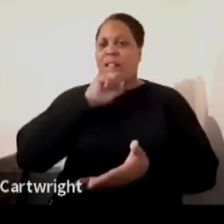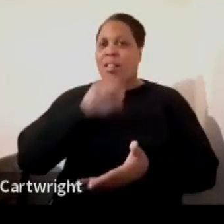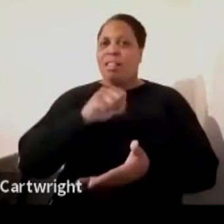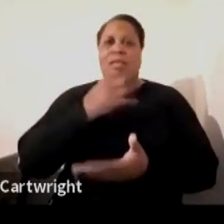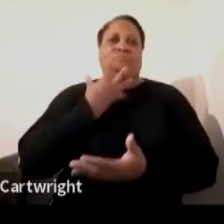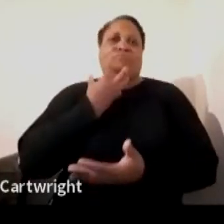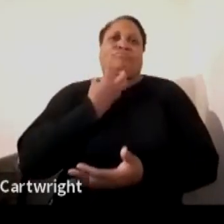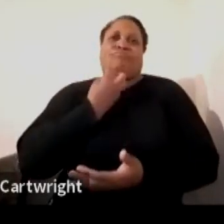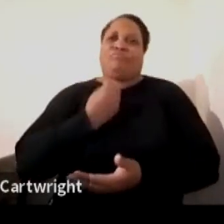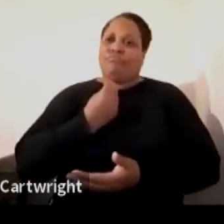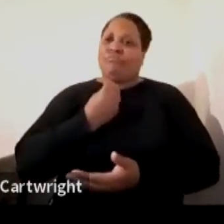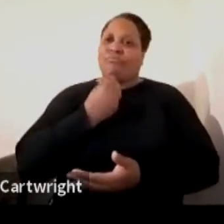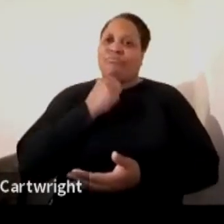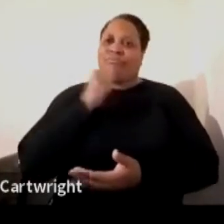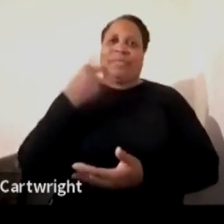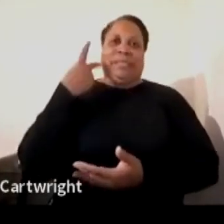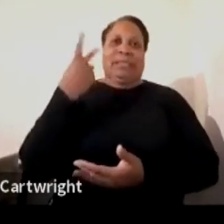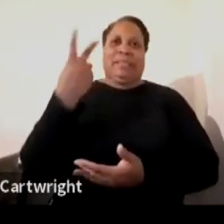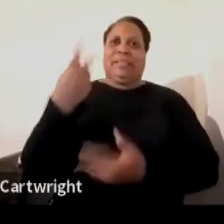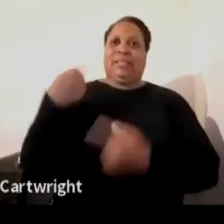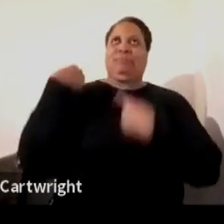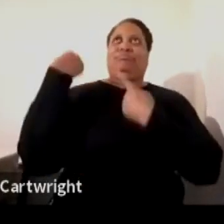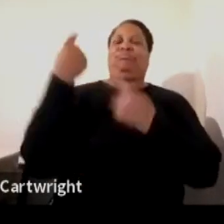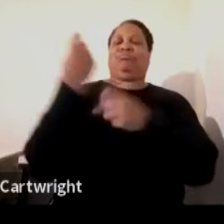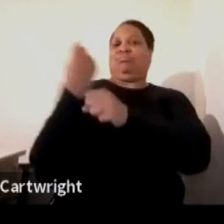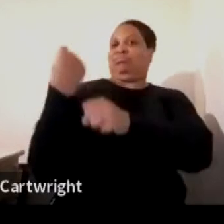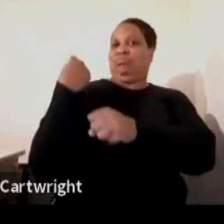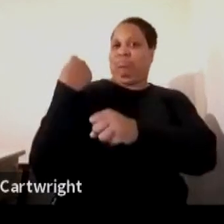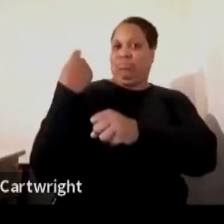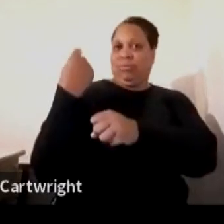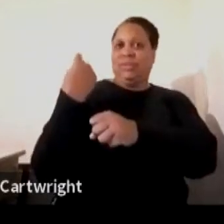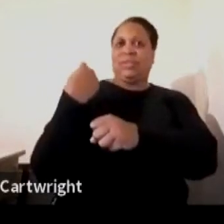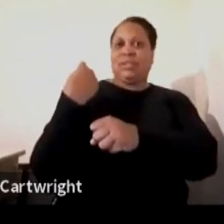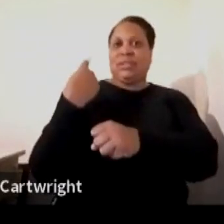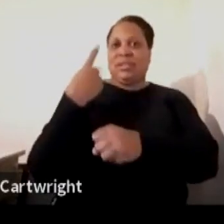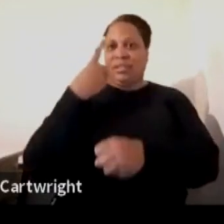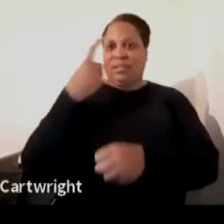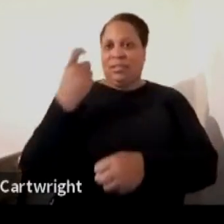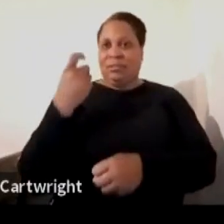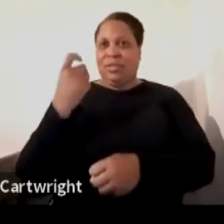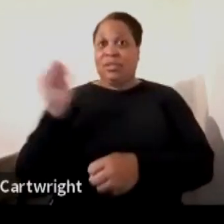I haven't seen them in over a year because they are all shielded.